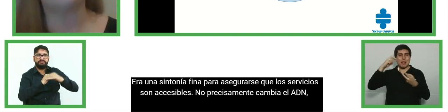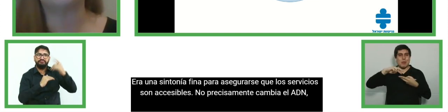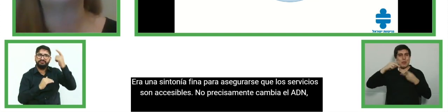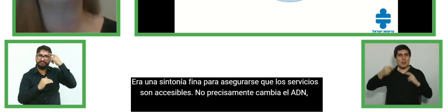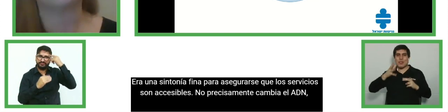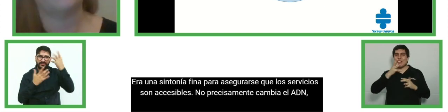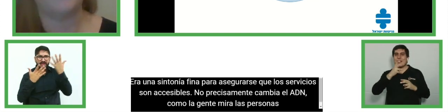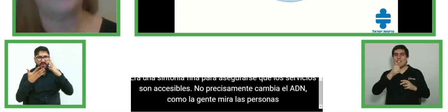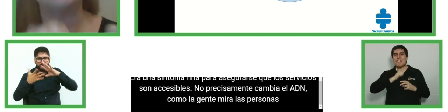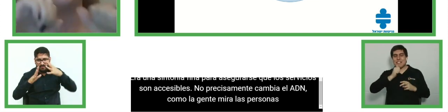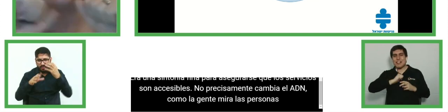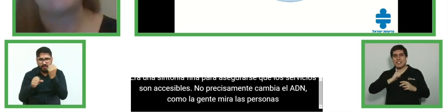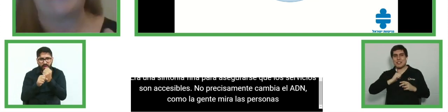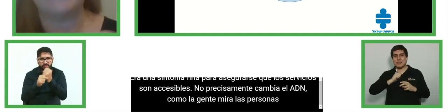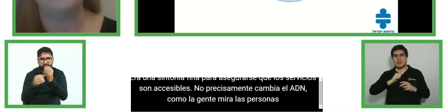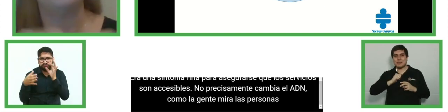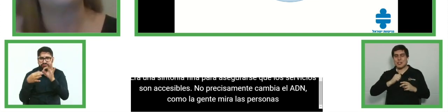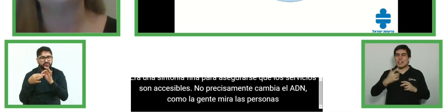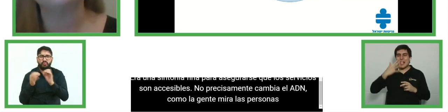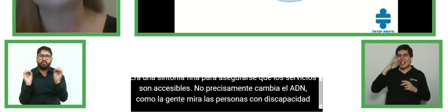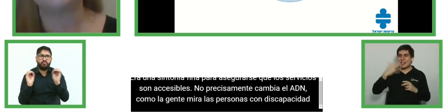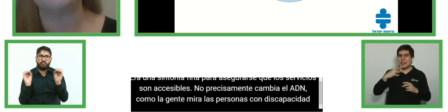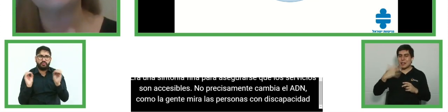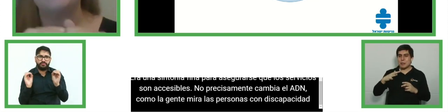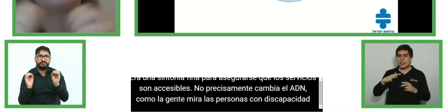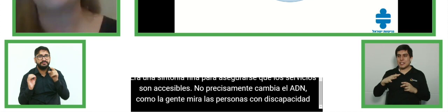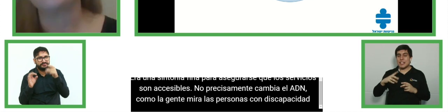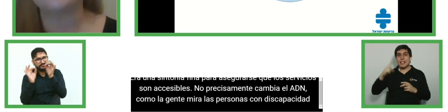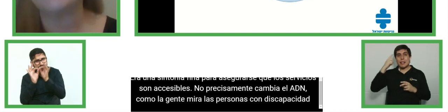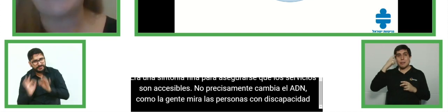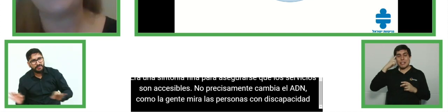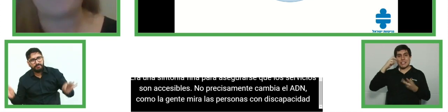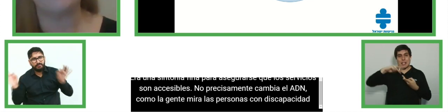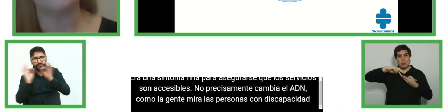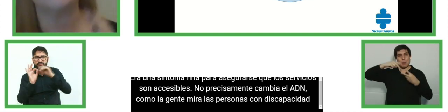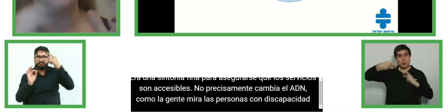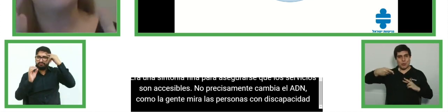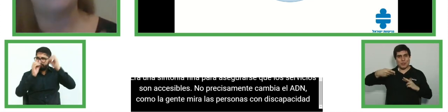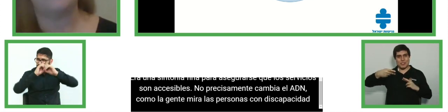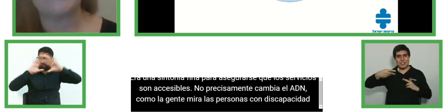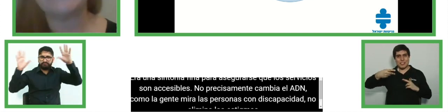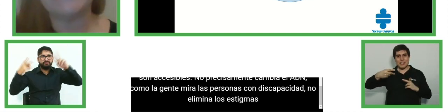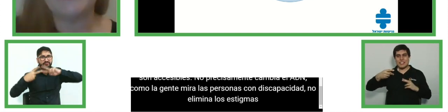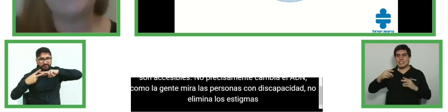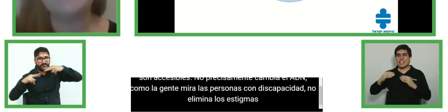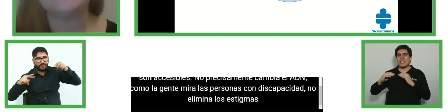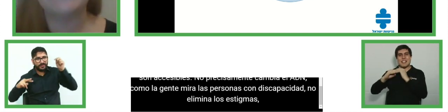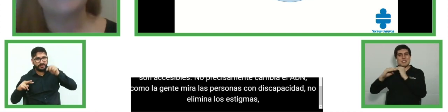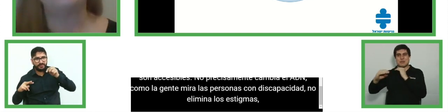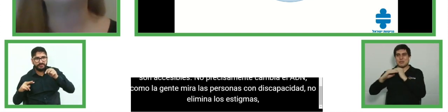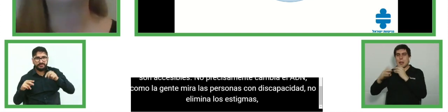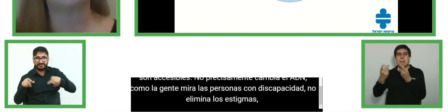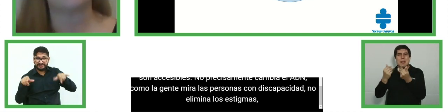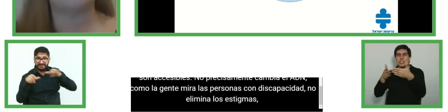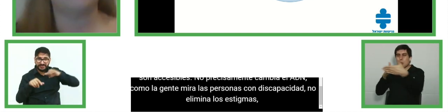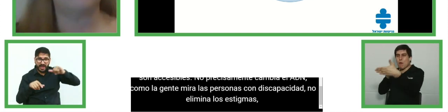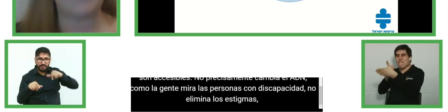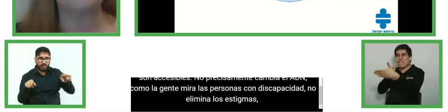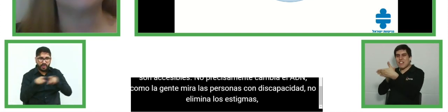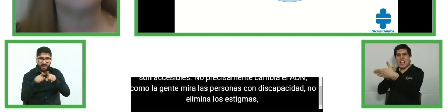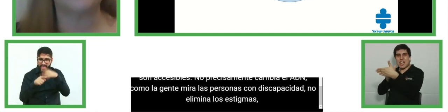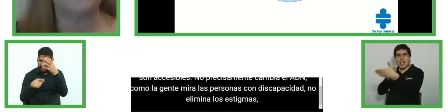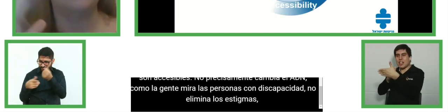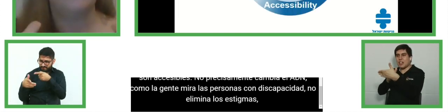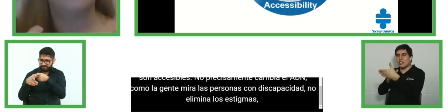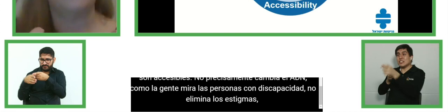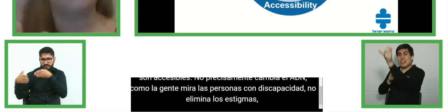stigmas, breaking the glass barriers. Next click, please. And this is where Access Israel methodology deals with